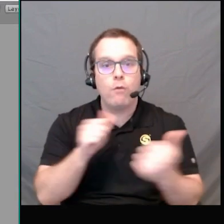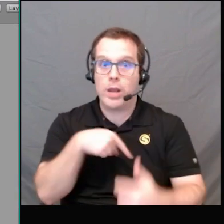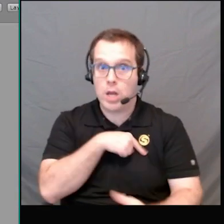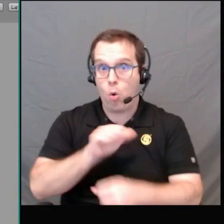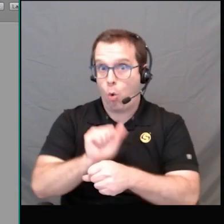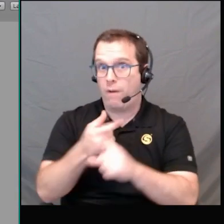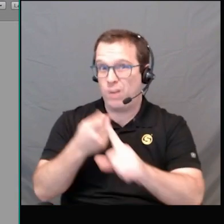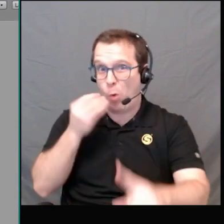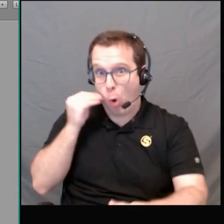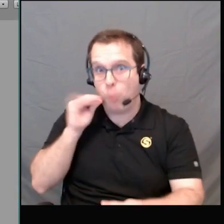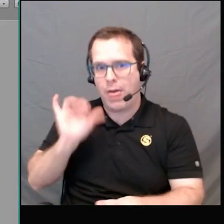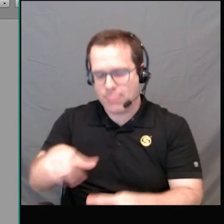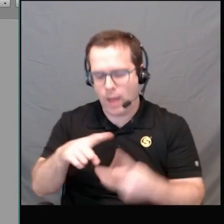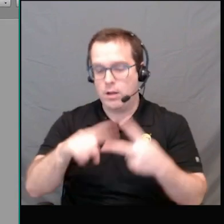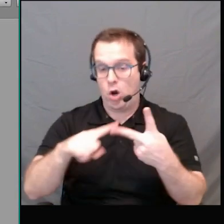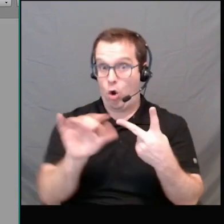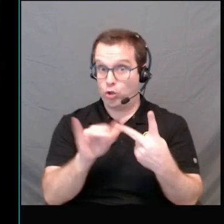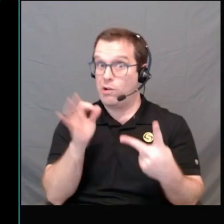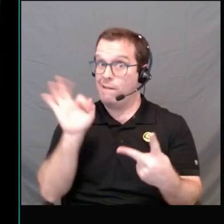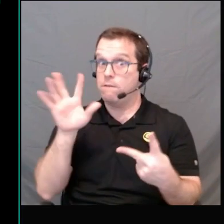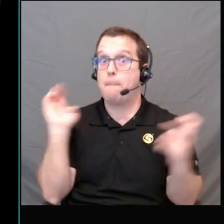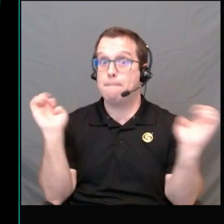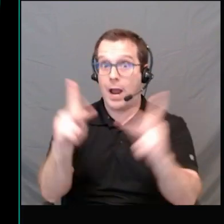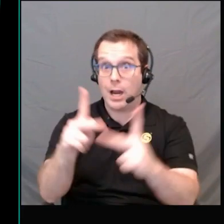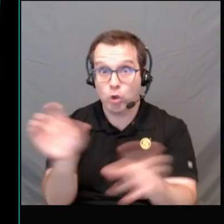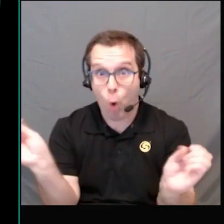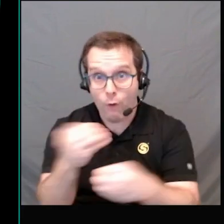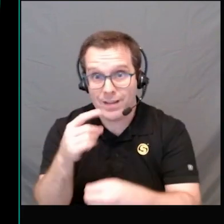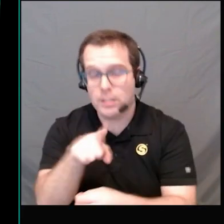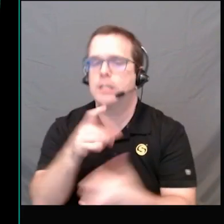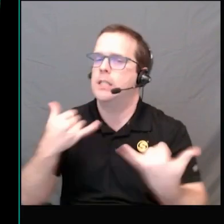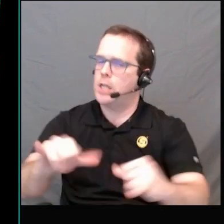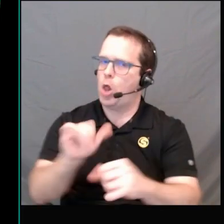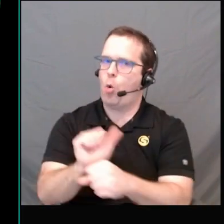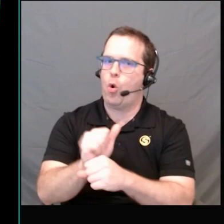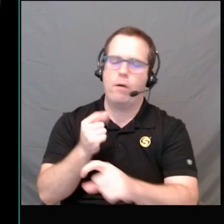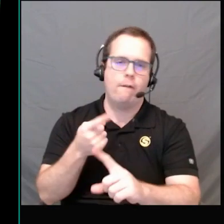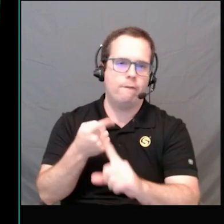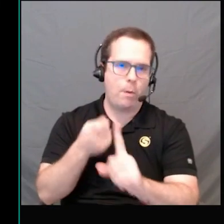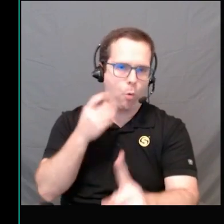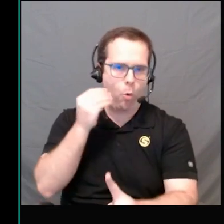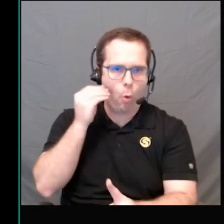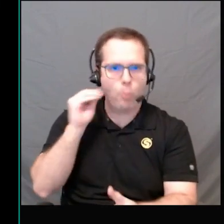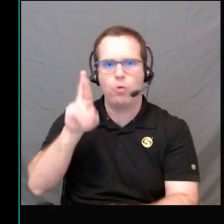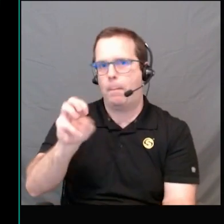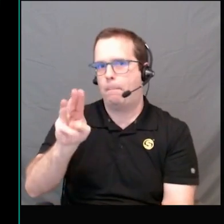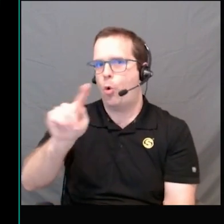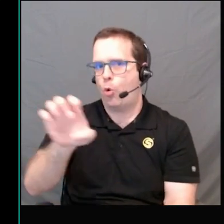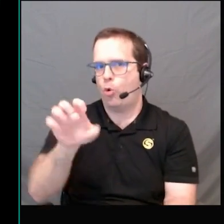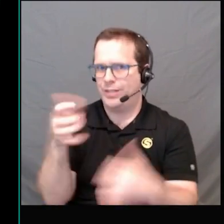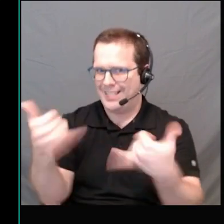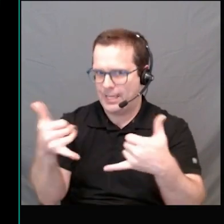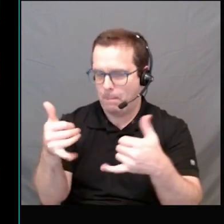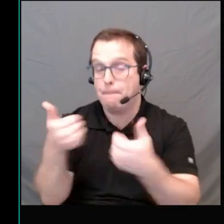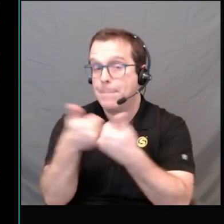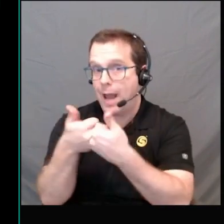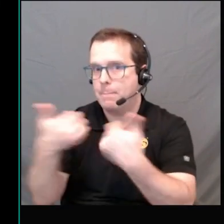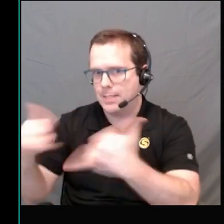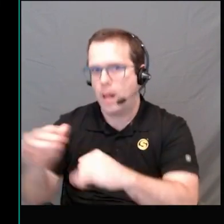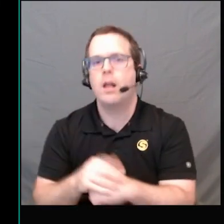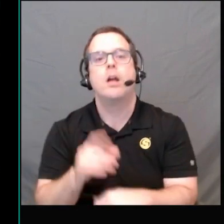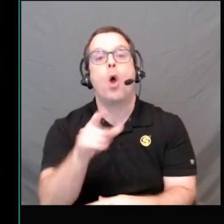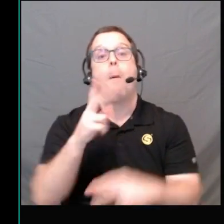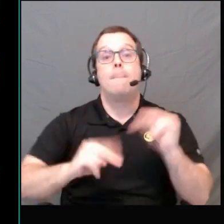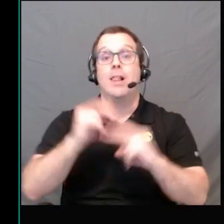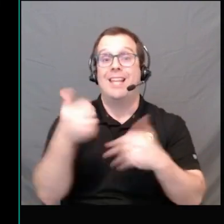can go back to the office, remote work is here to stay. We have a few talks specifically on this topic. Building games in the cloud with Azure dives into one example